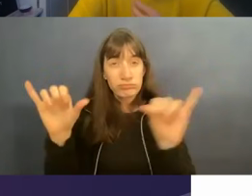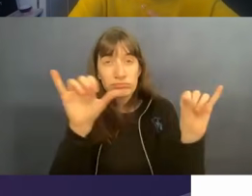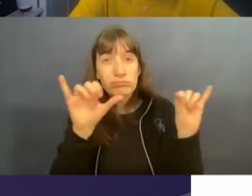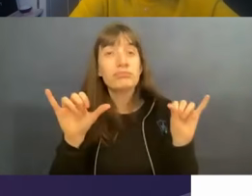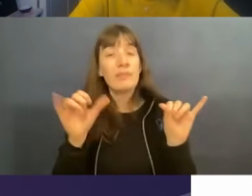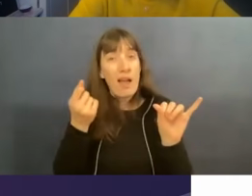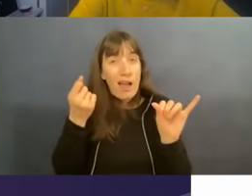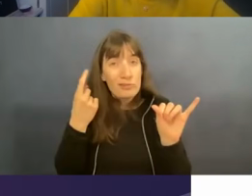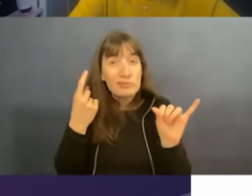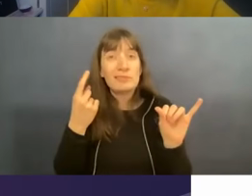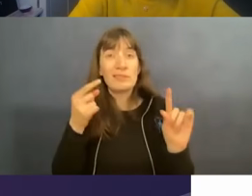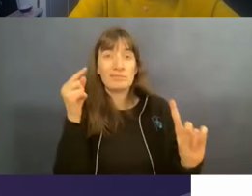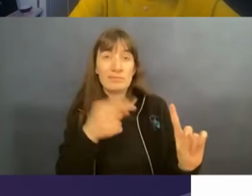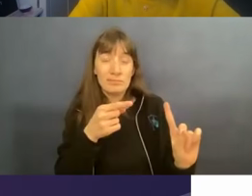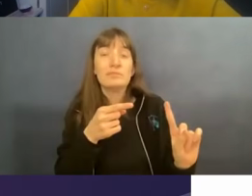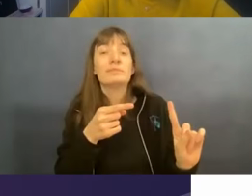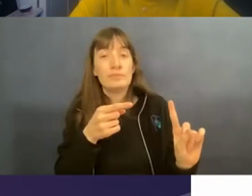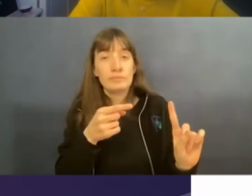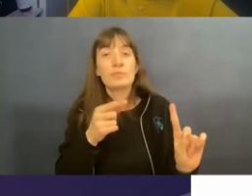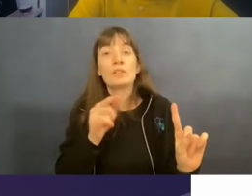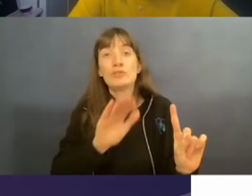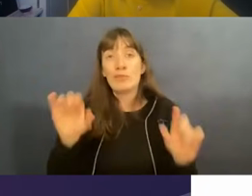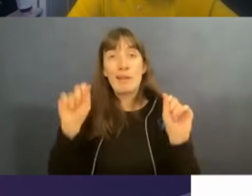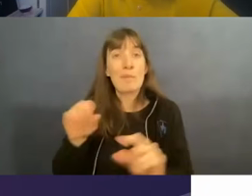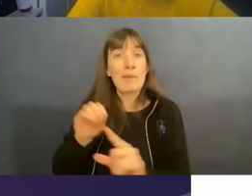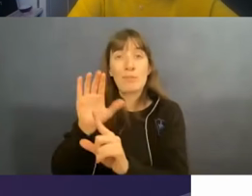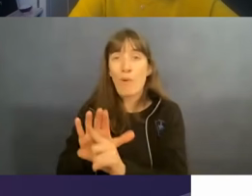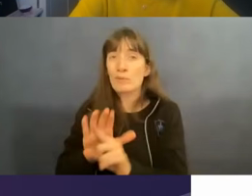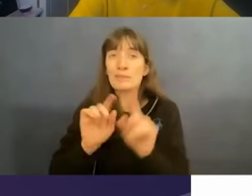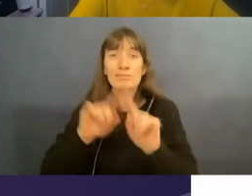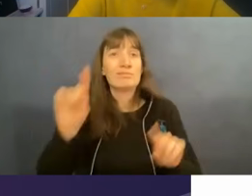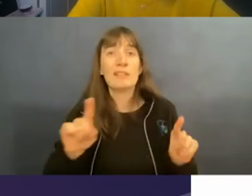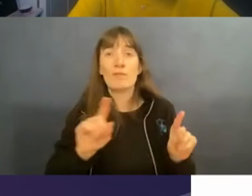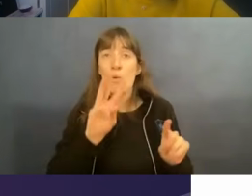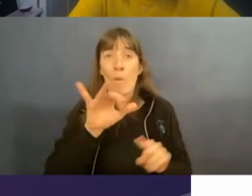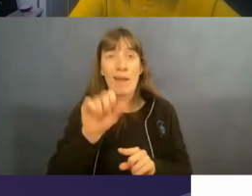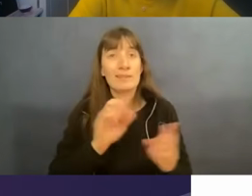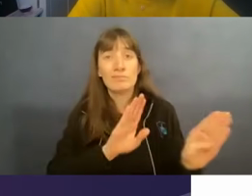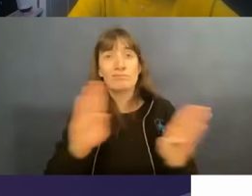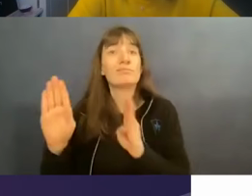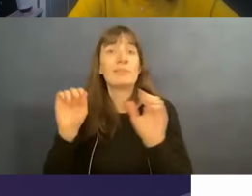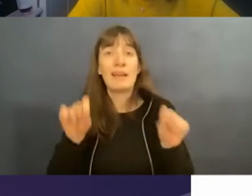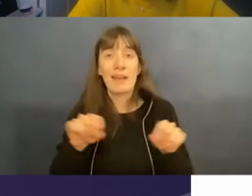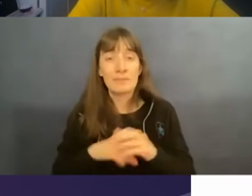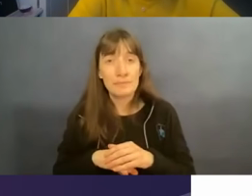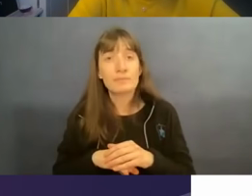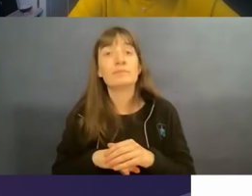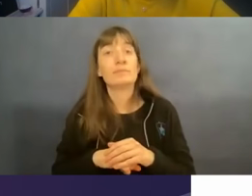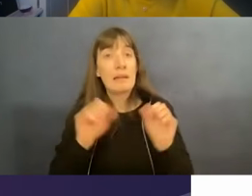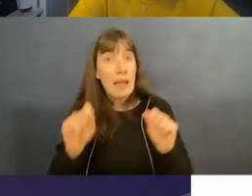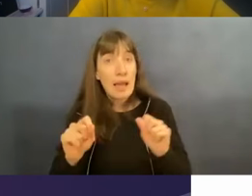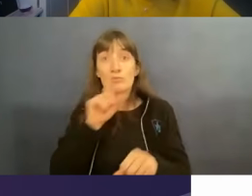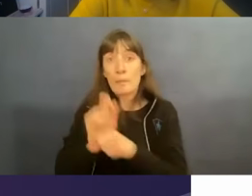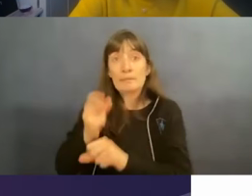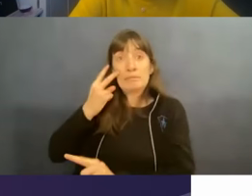of what we're talking about is that, children can be exposed in a lot of different ways. So it can be from seeing the actual incidents of violence,